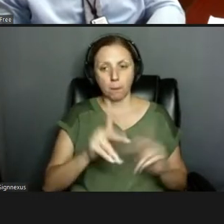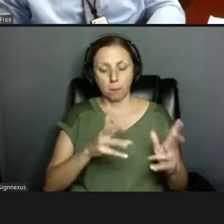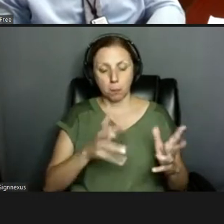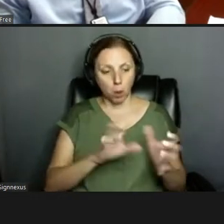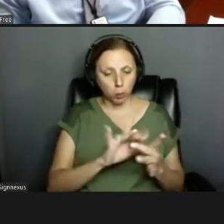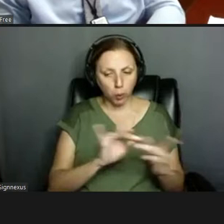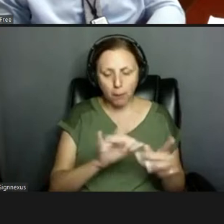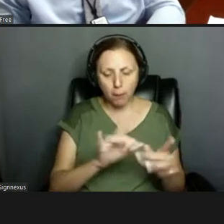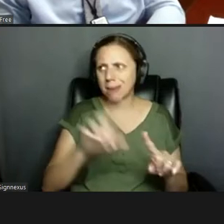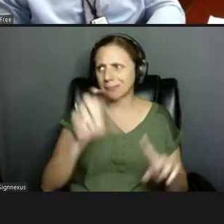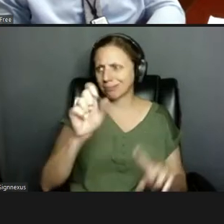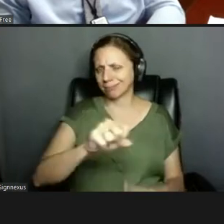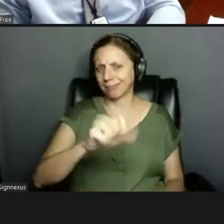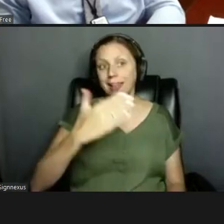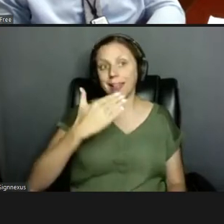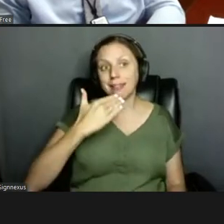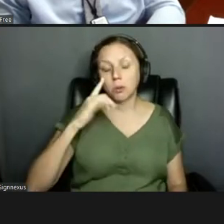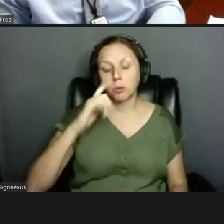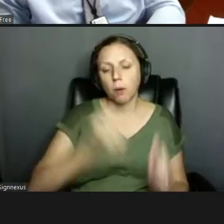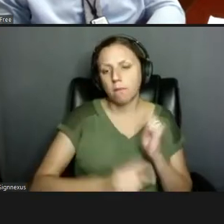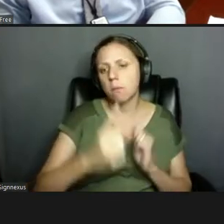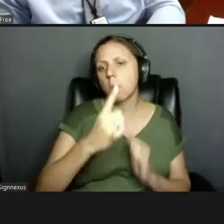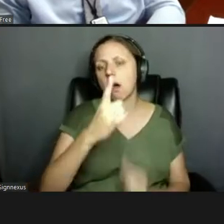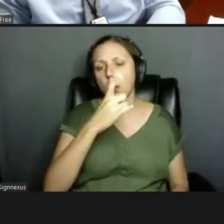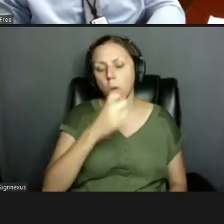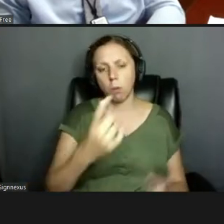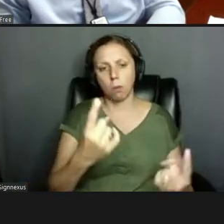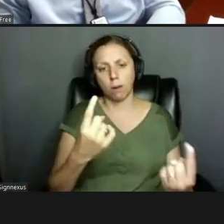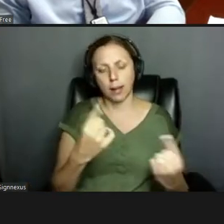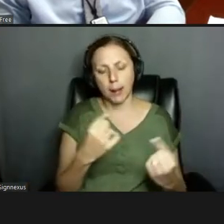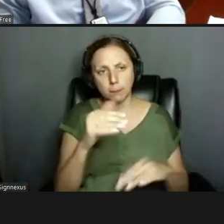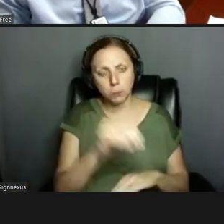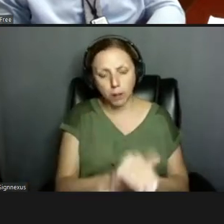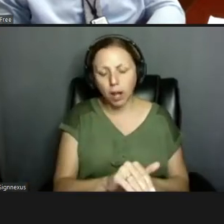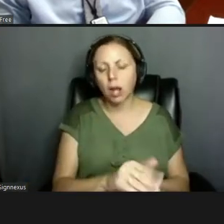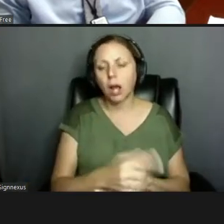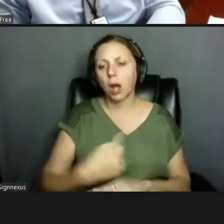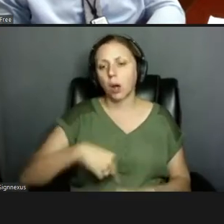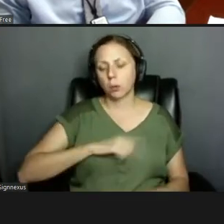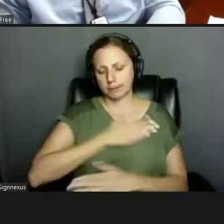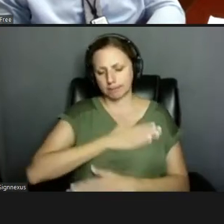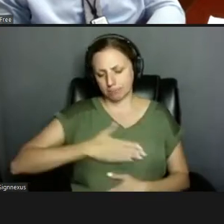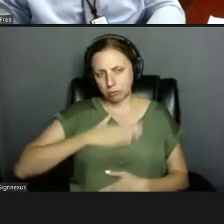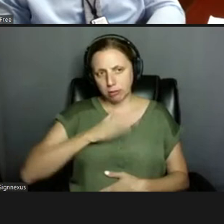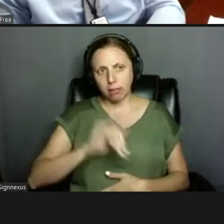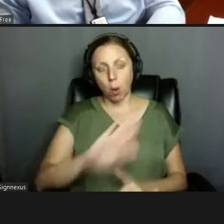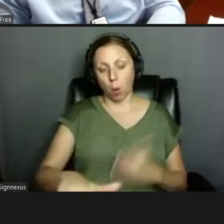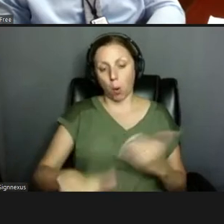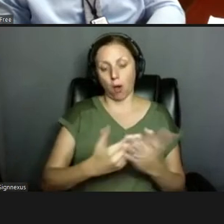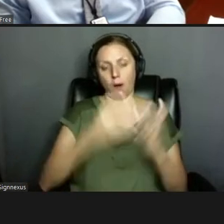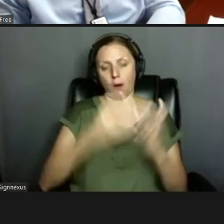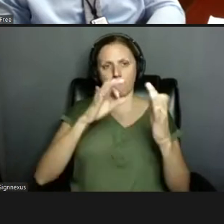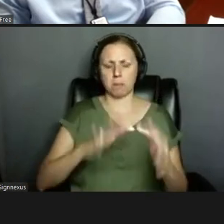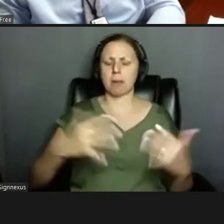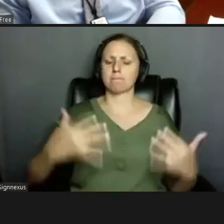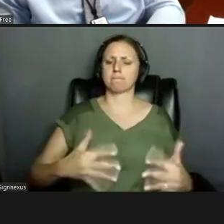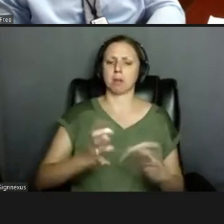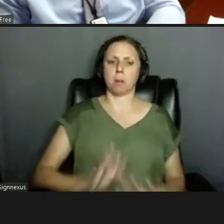yeah, thank you to everyone who came out tonight. We really appreciate it. All this feedback is very important for